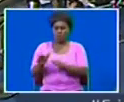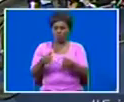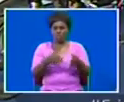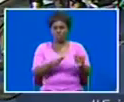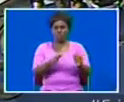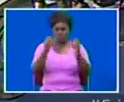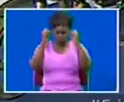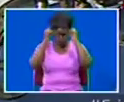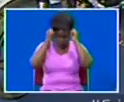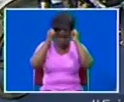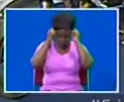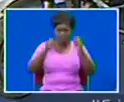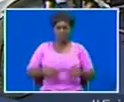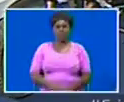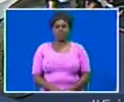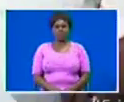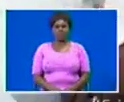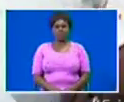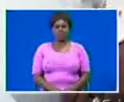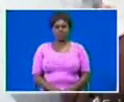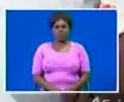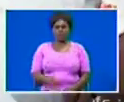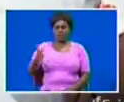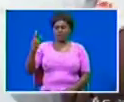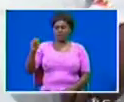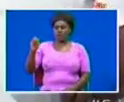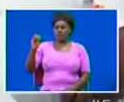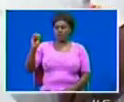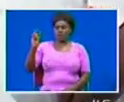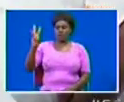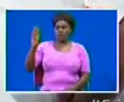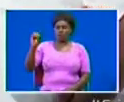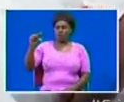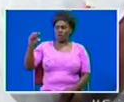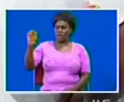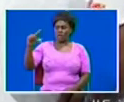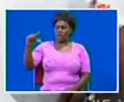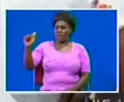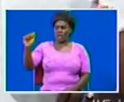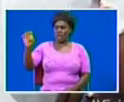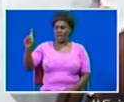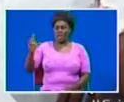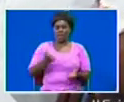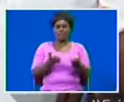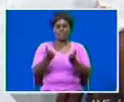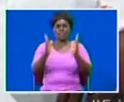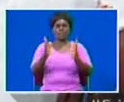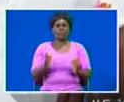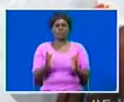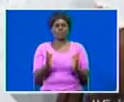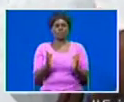you. My name is Mwongela Mbuvi. I'm an entrepreneur, an adventure